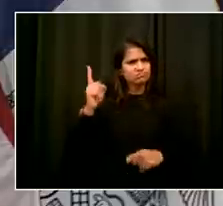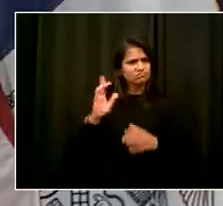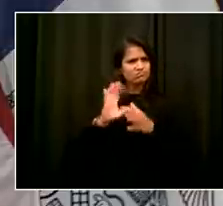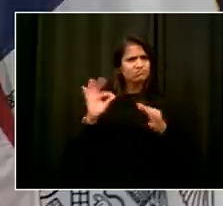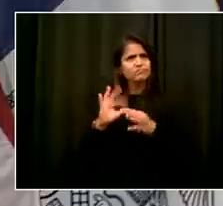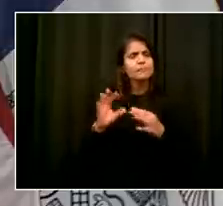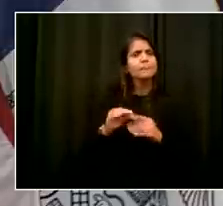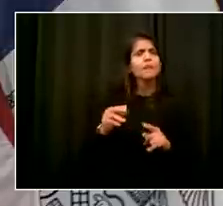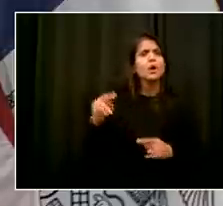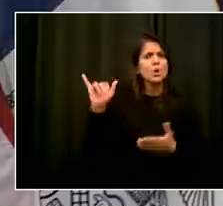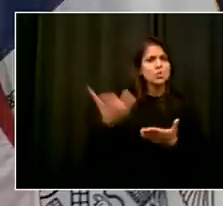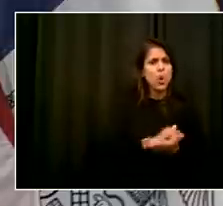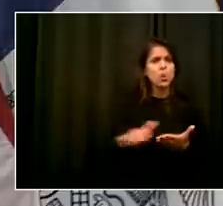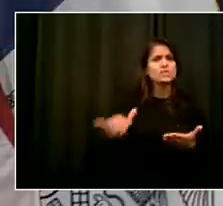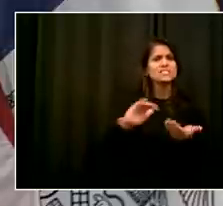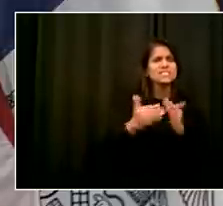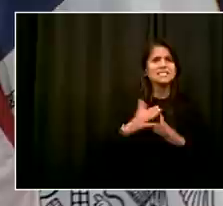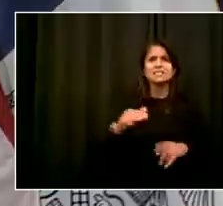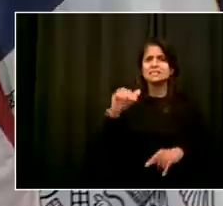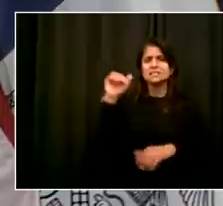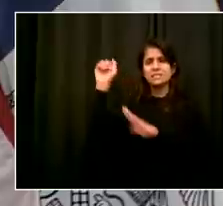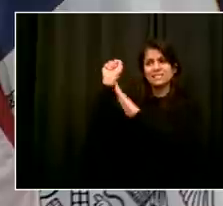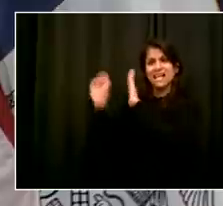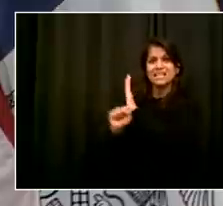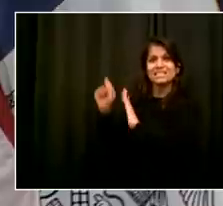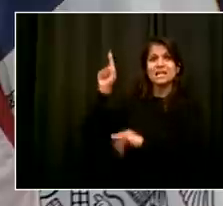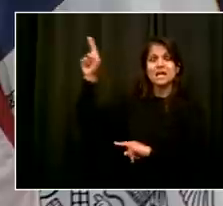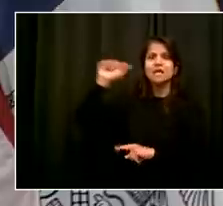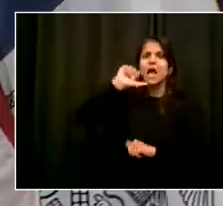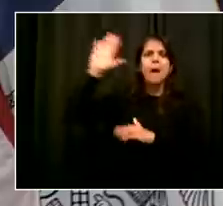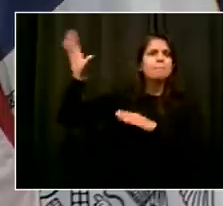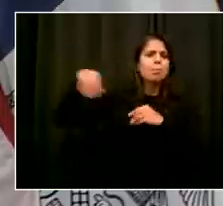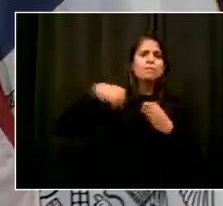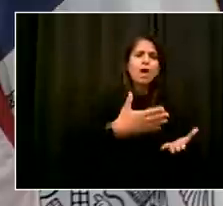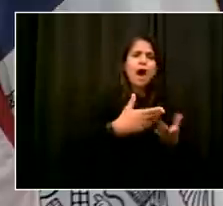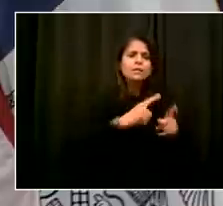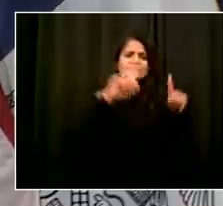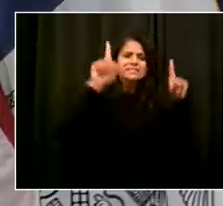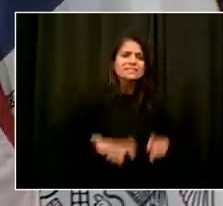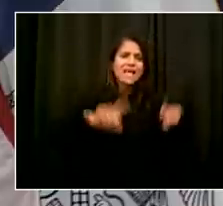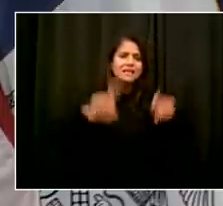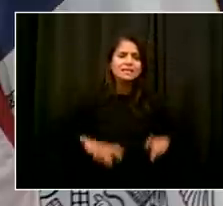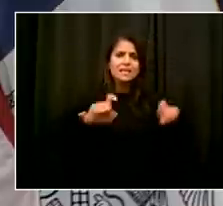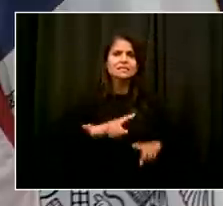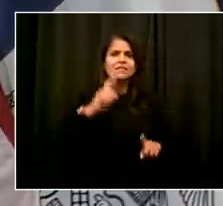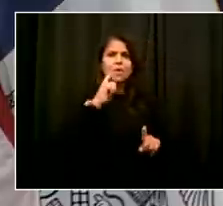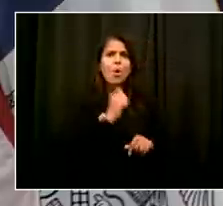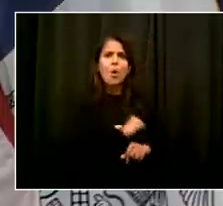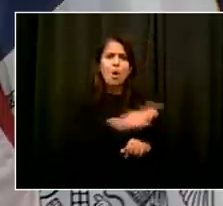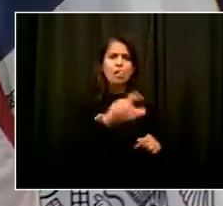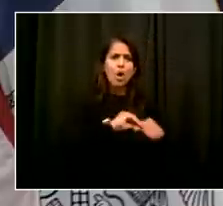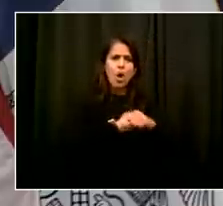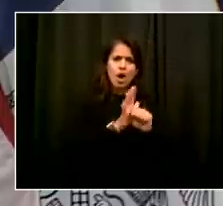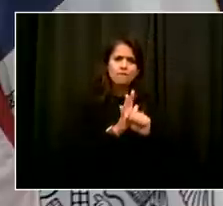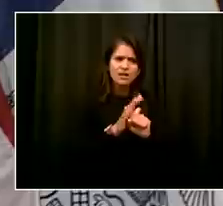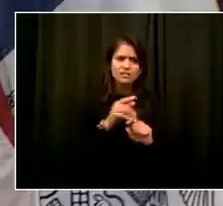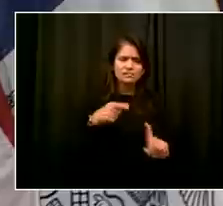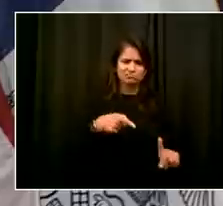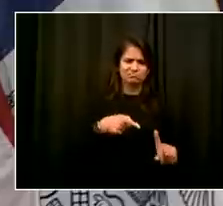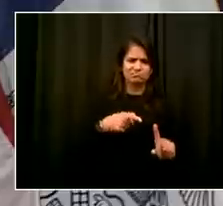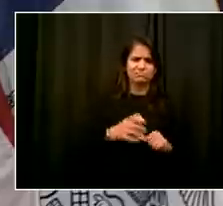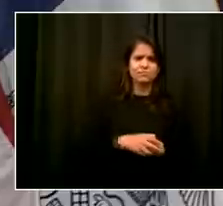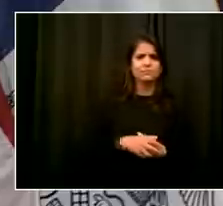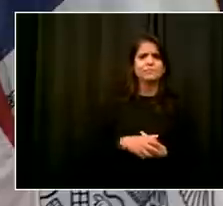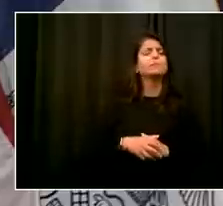state law in the books that would grant Catholic schools the same access? We believe the law is clear that it is not the